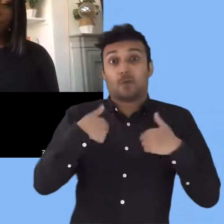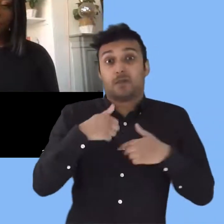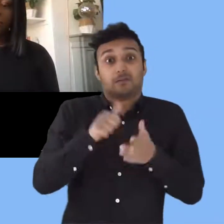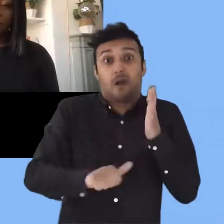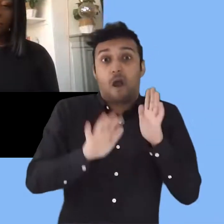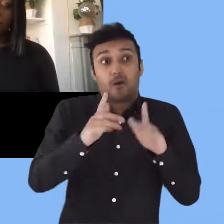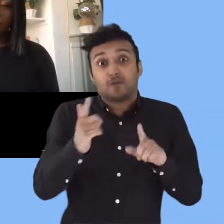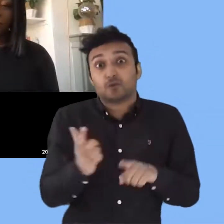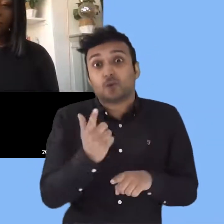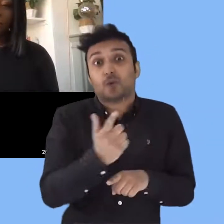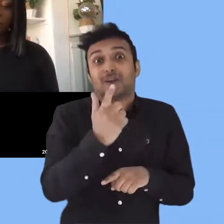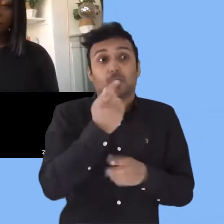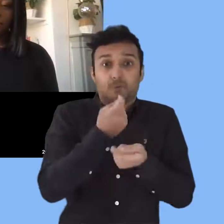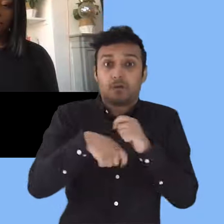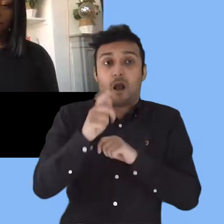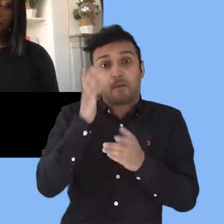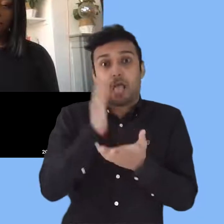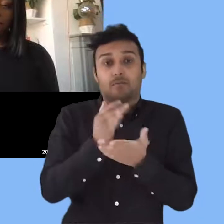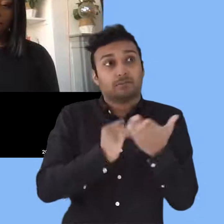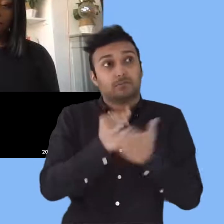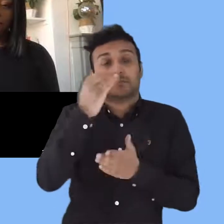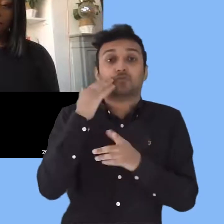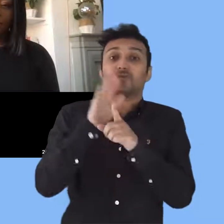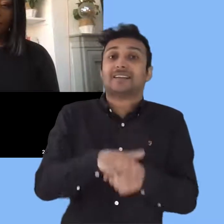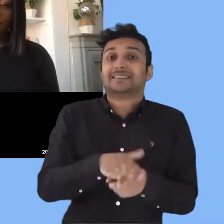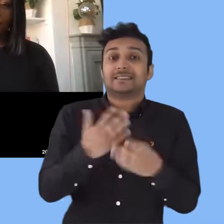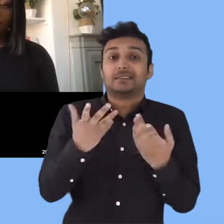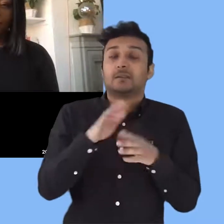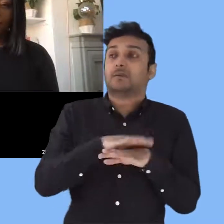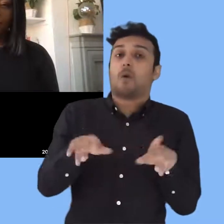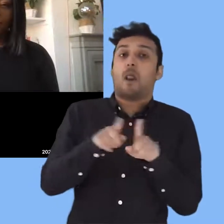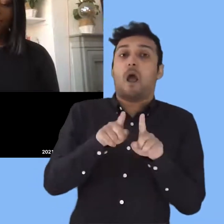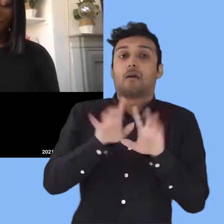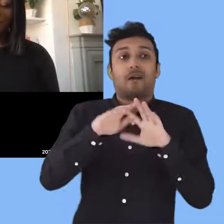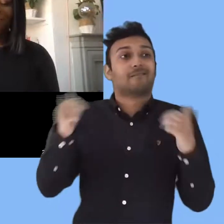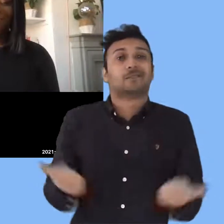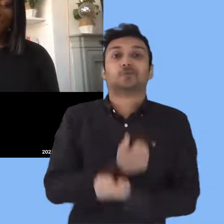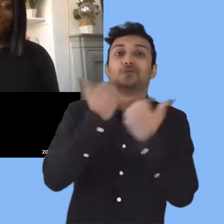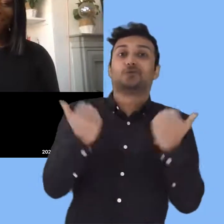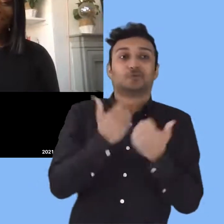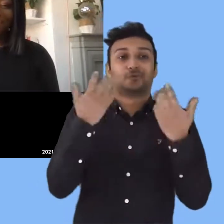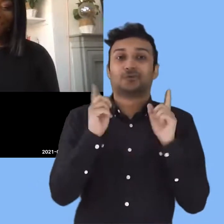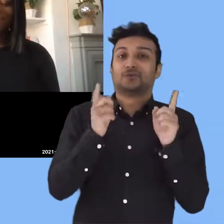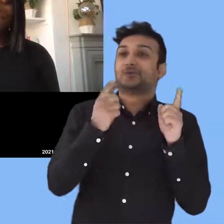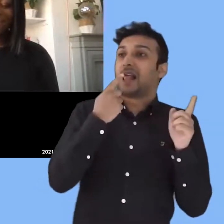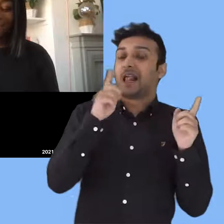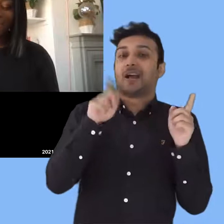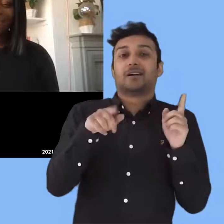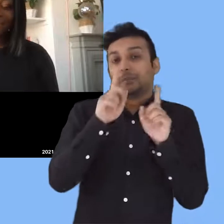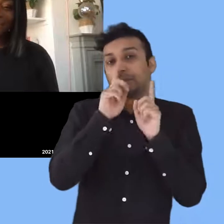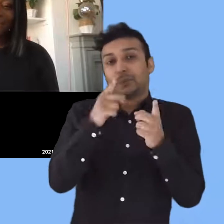journey. And it's not something where you get off and say you've arrived. So it's ongoing.